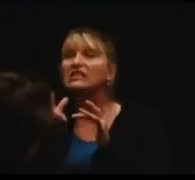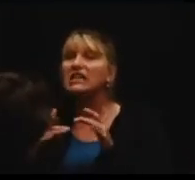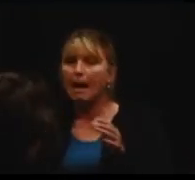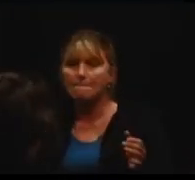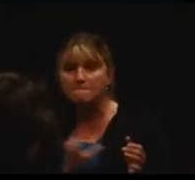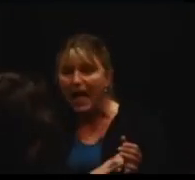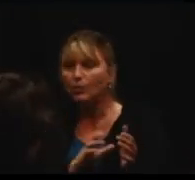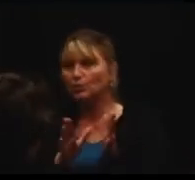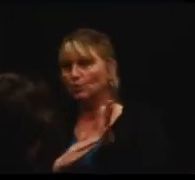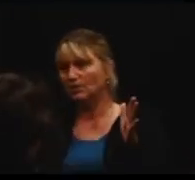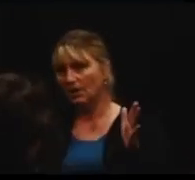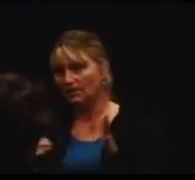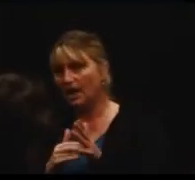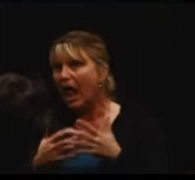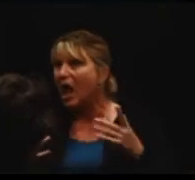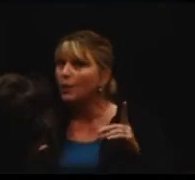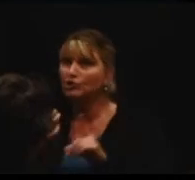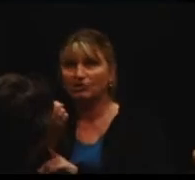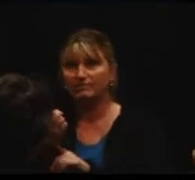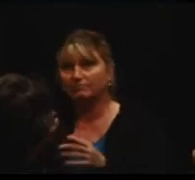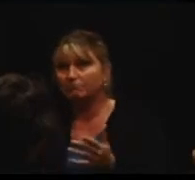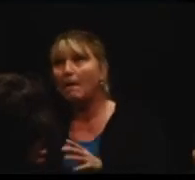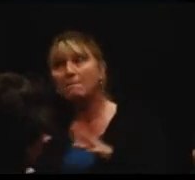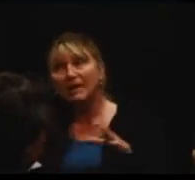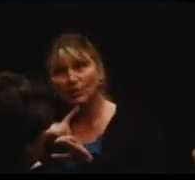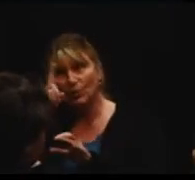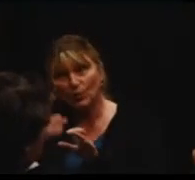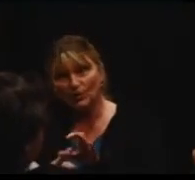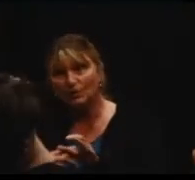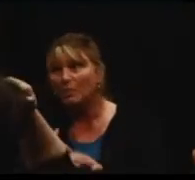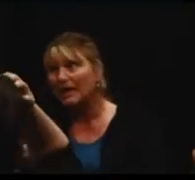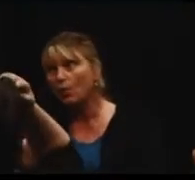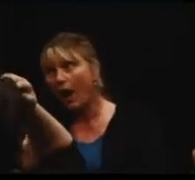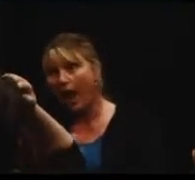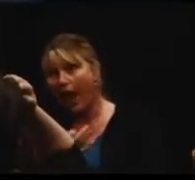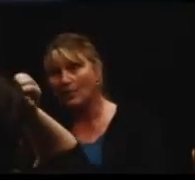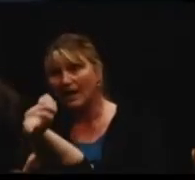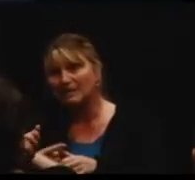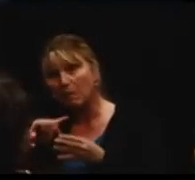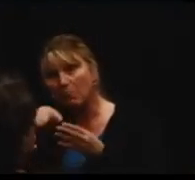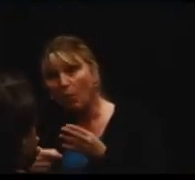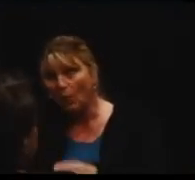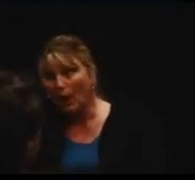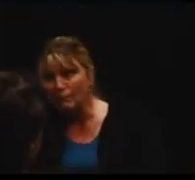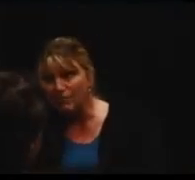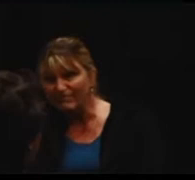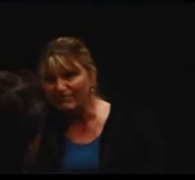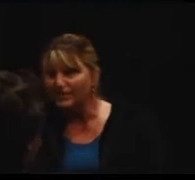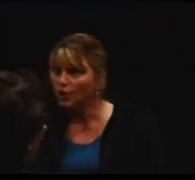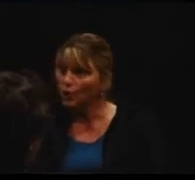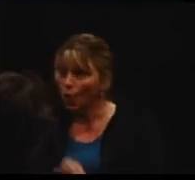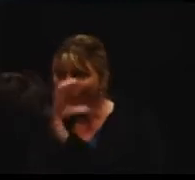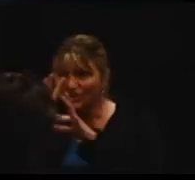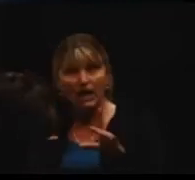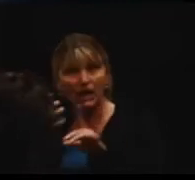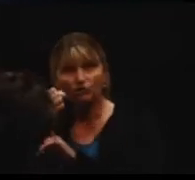Zealand? And then how do we get there? I know that's a big question and needs an hour to answer, but just give us your bullet point. What's your vision? How do we get